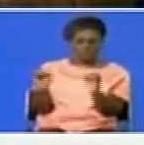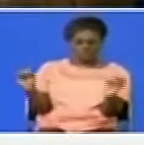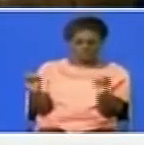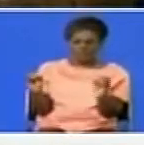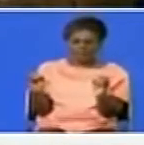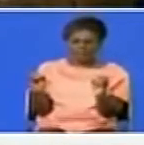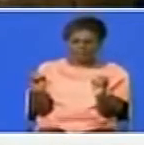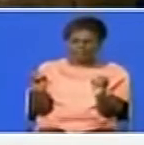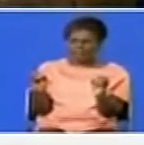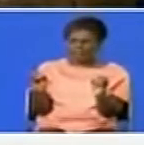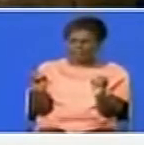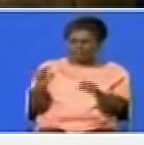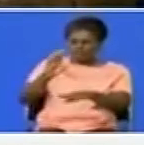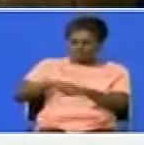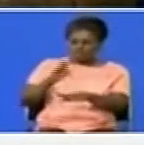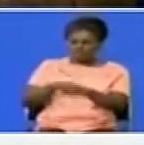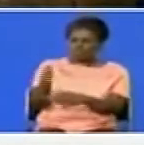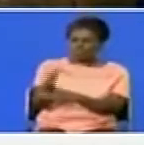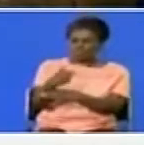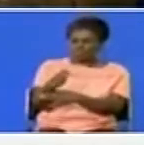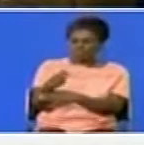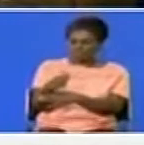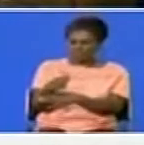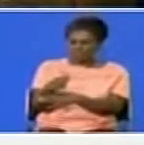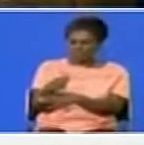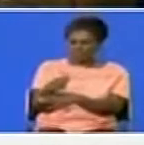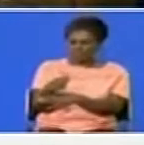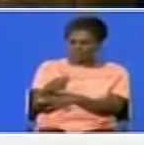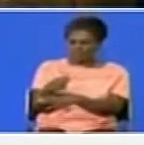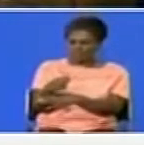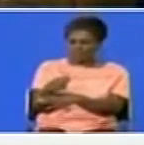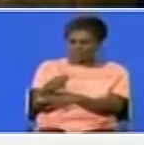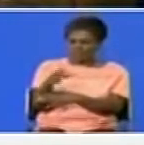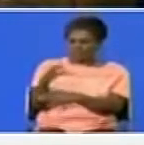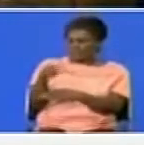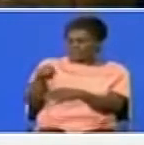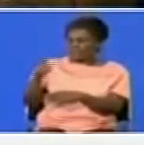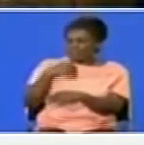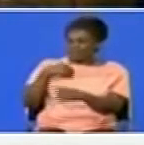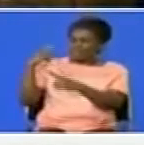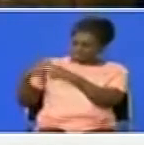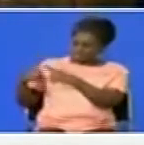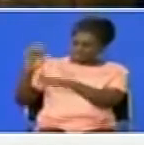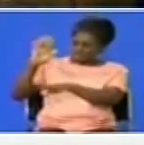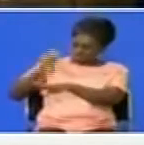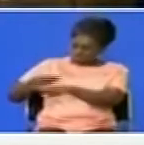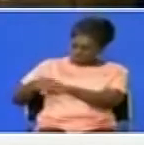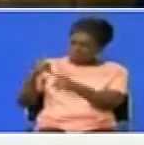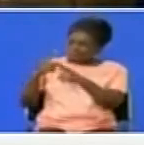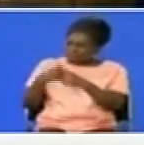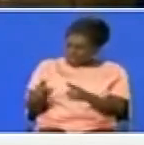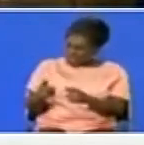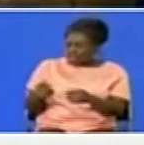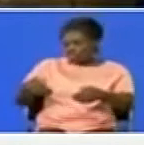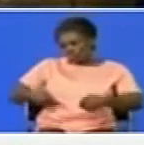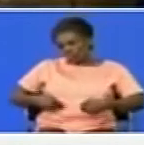had when they served, the good diplomats they were, Mudaura's of this world, Henry Kosgei's of this world. But I think there's a chance for the youth